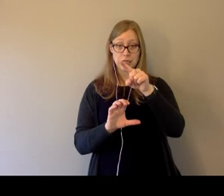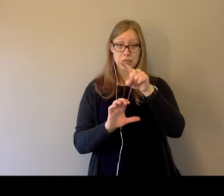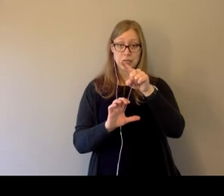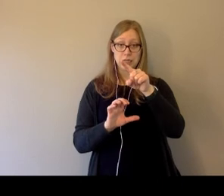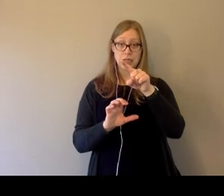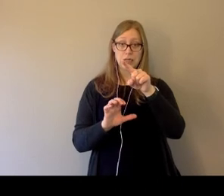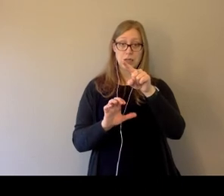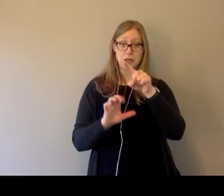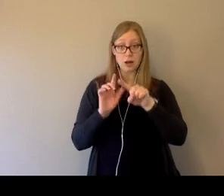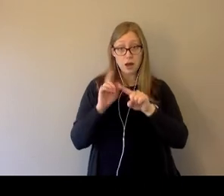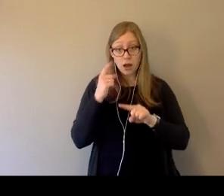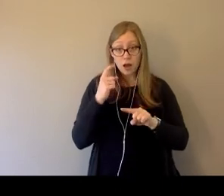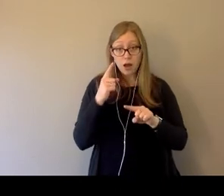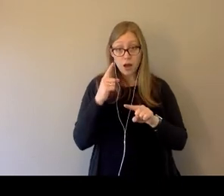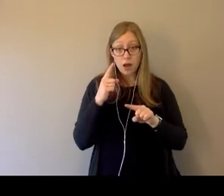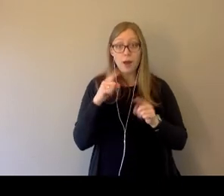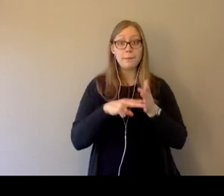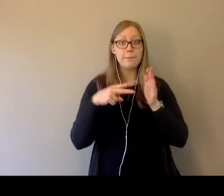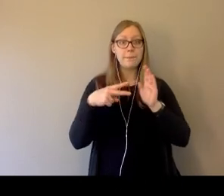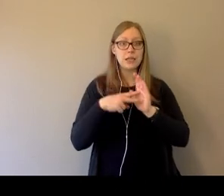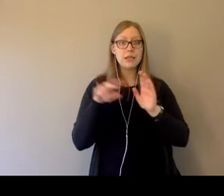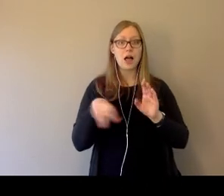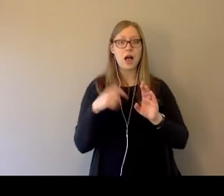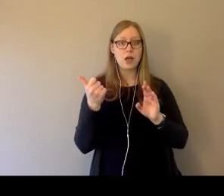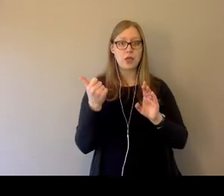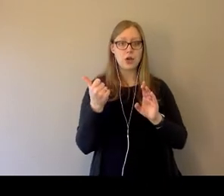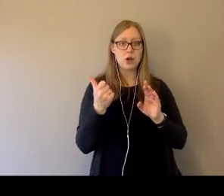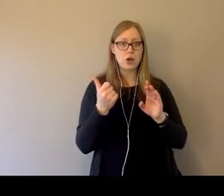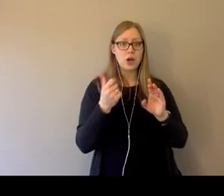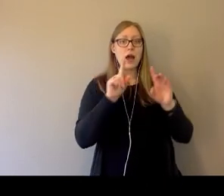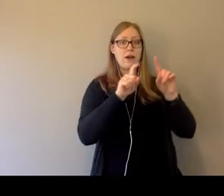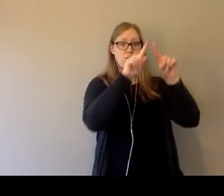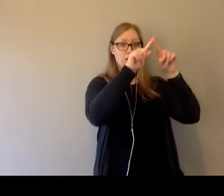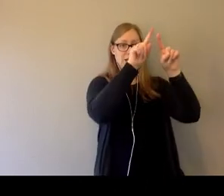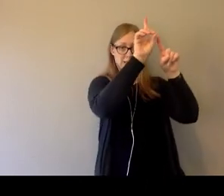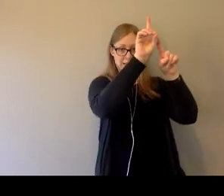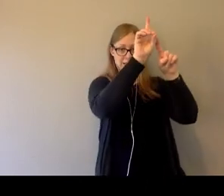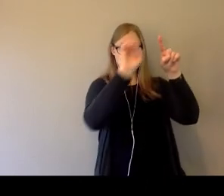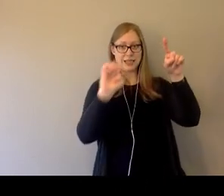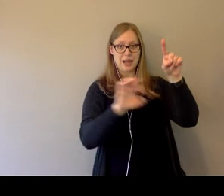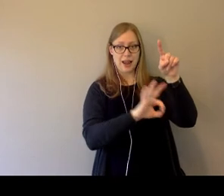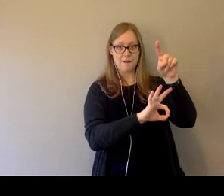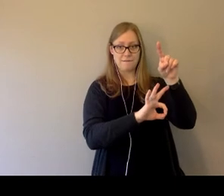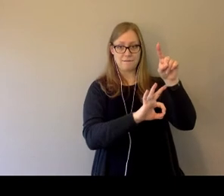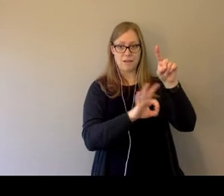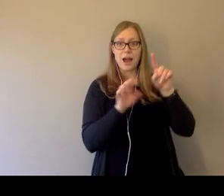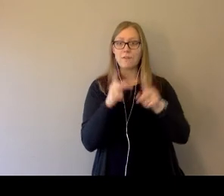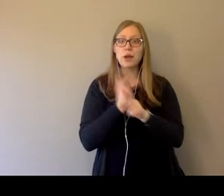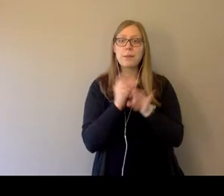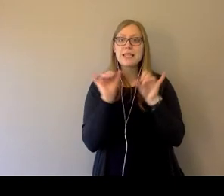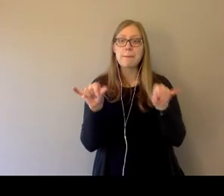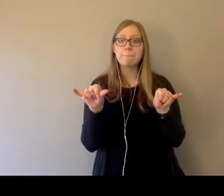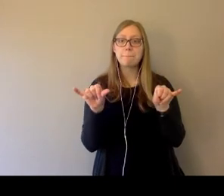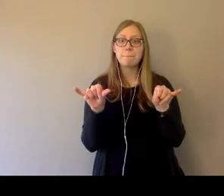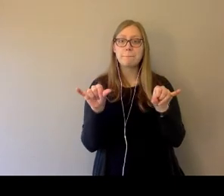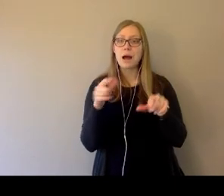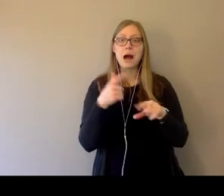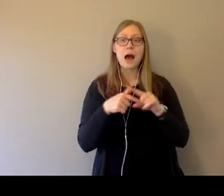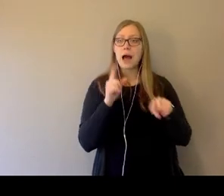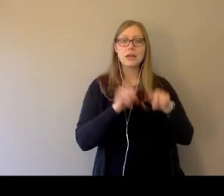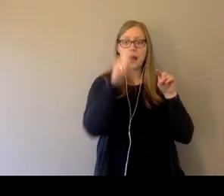once I did that, I have to name this other triangle DEF. I have to go in that order. I can't go